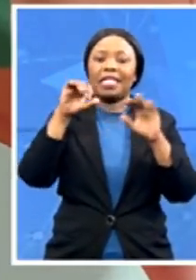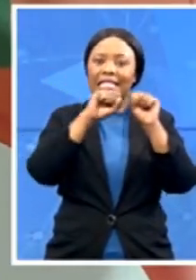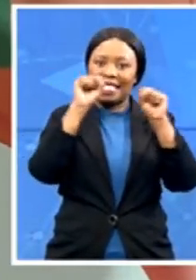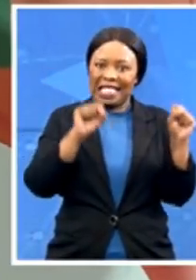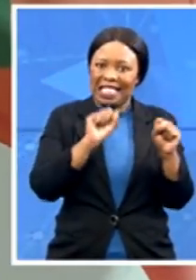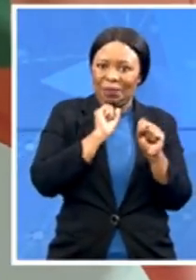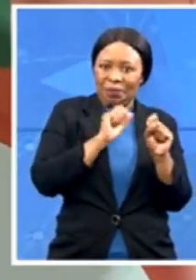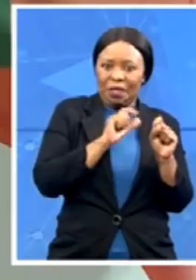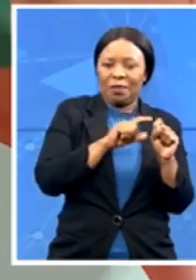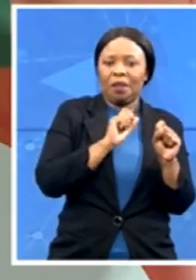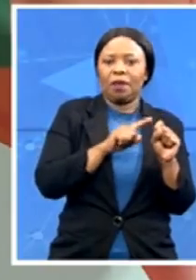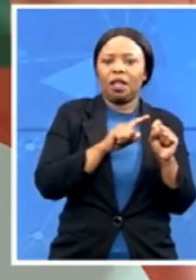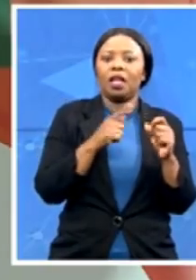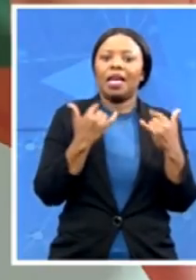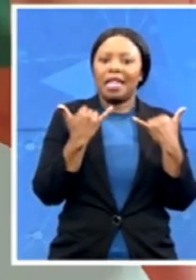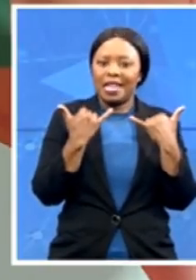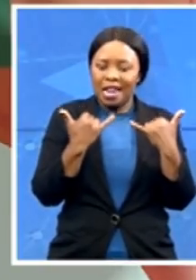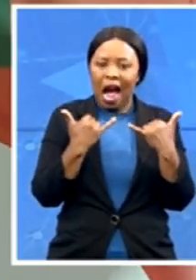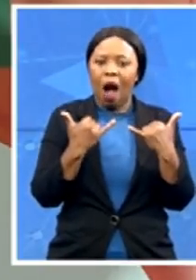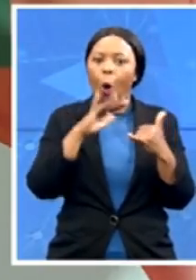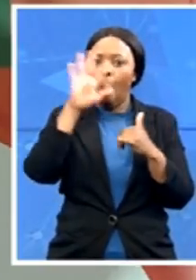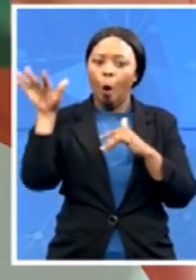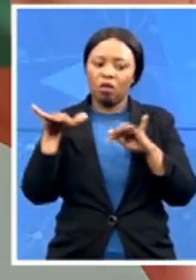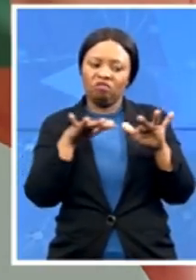it thoroughly.